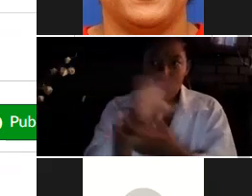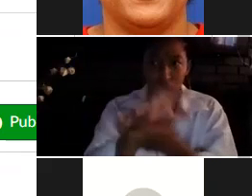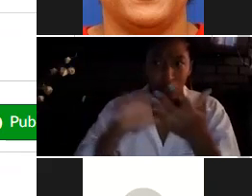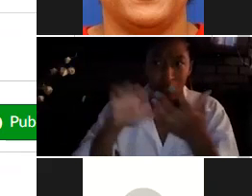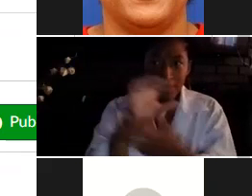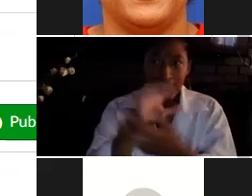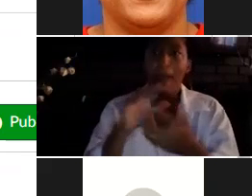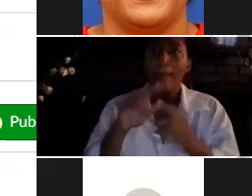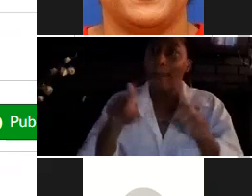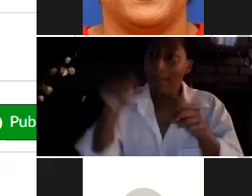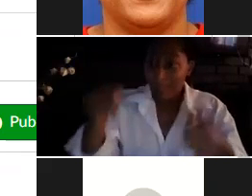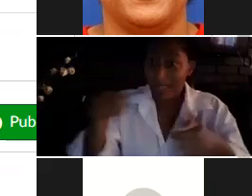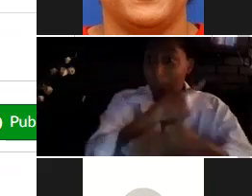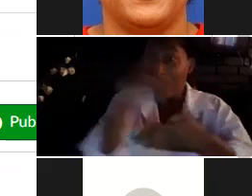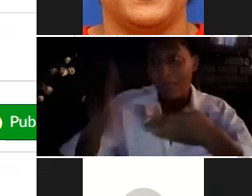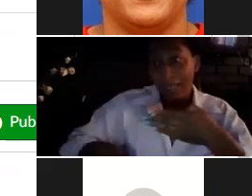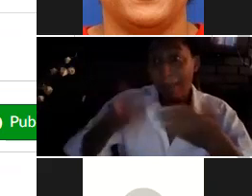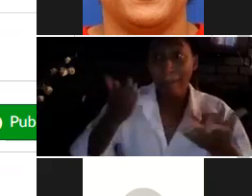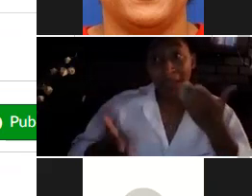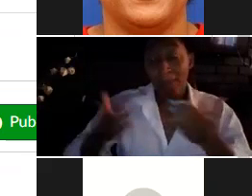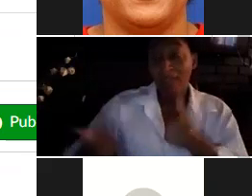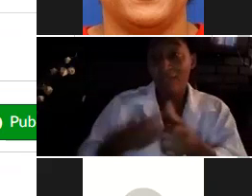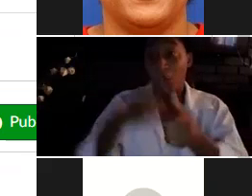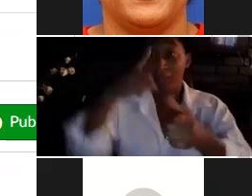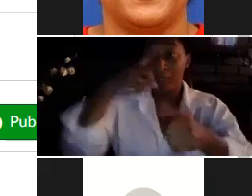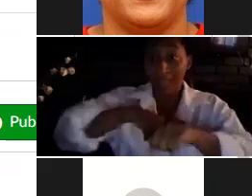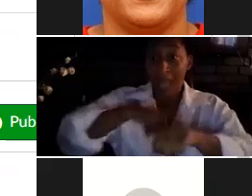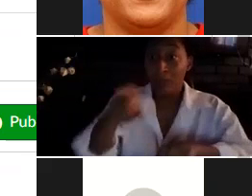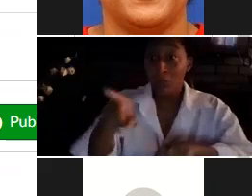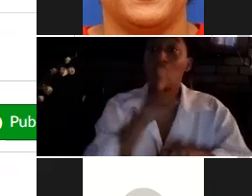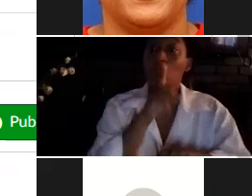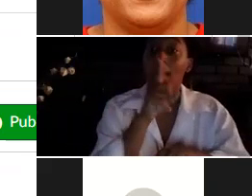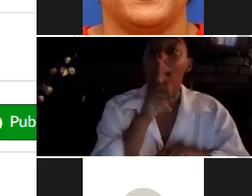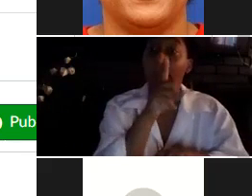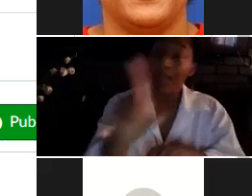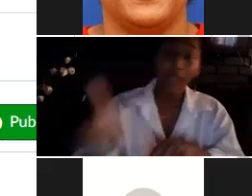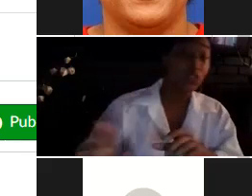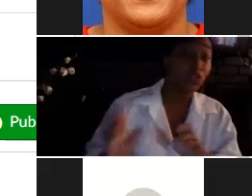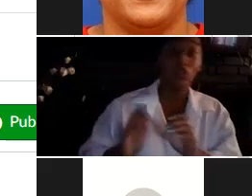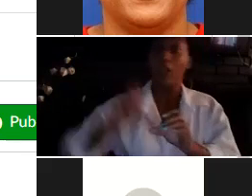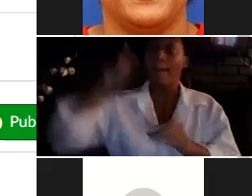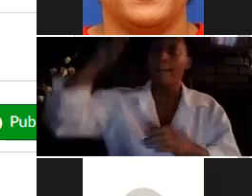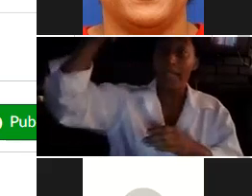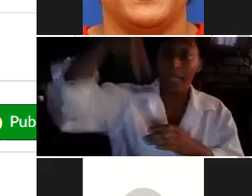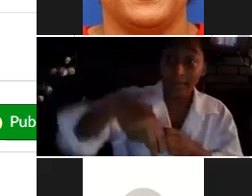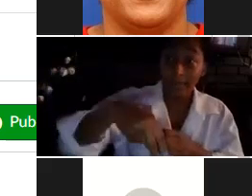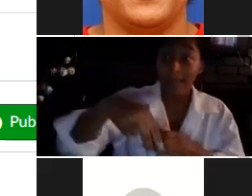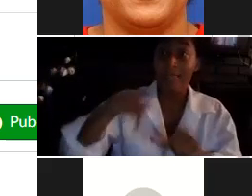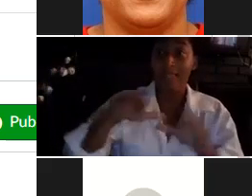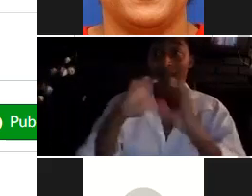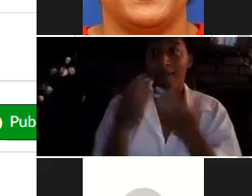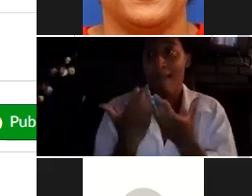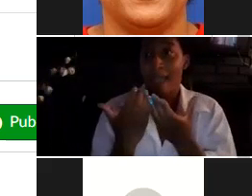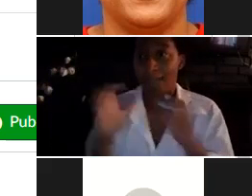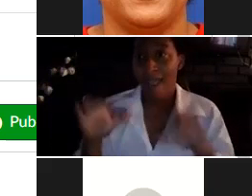you had to really dig into the physical science of the course. But the weekly overviews, I can't stress